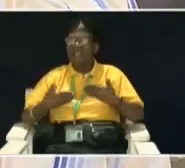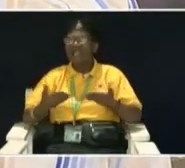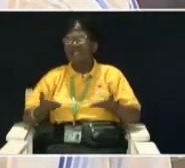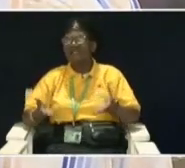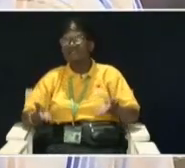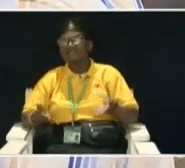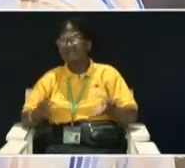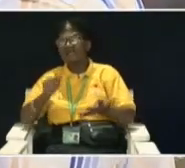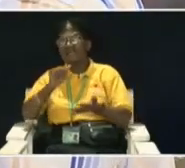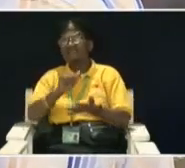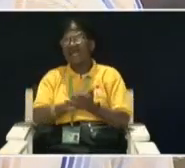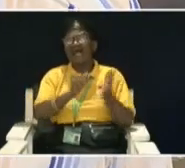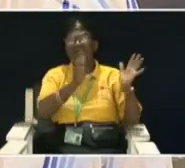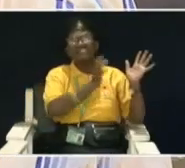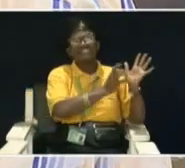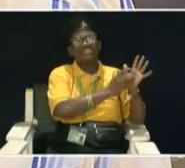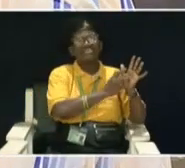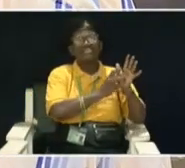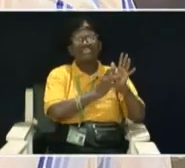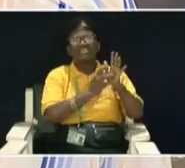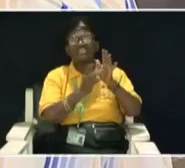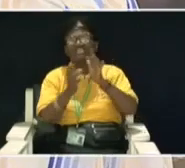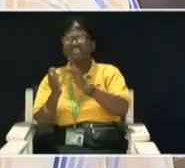confess that